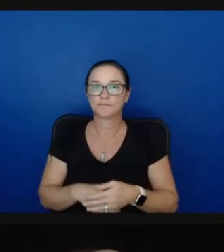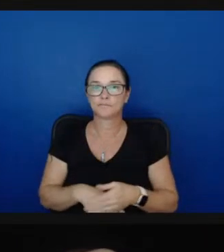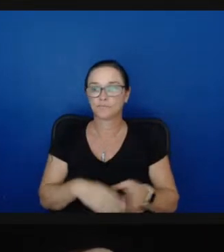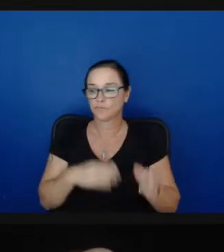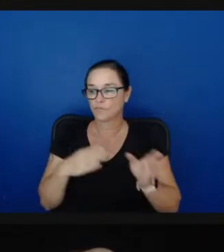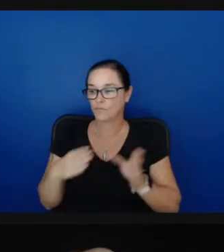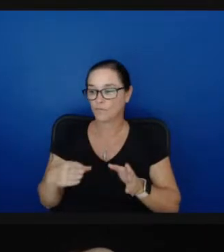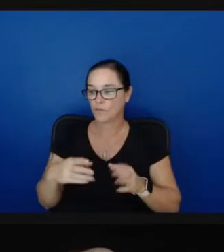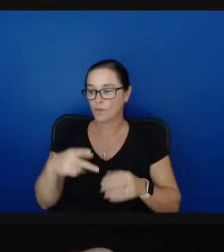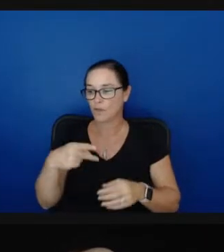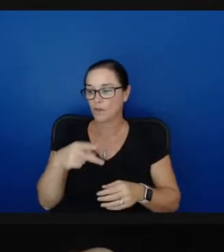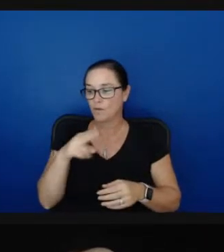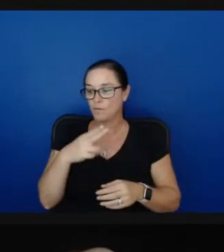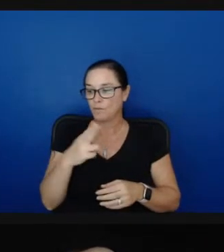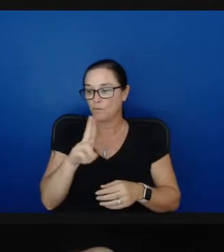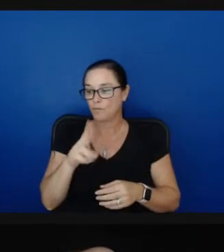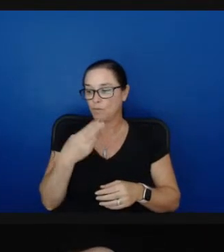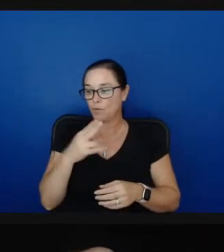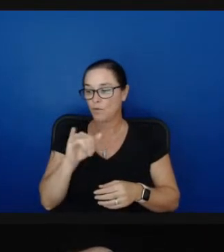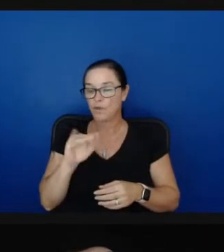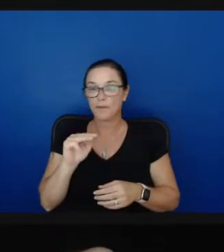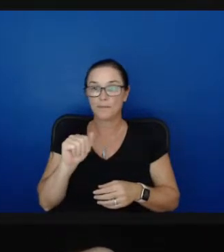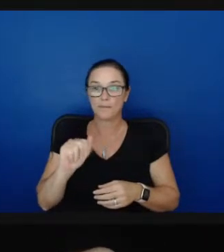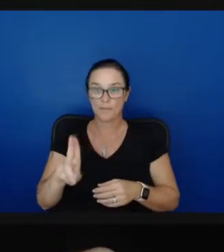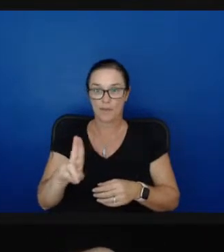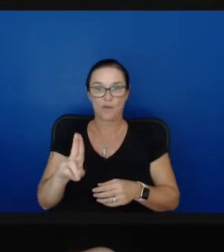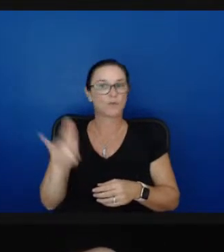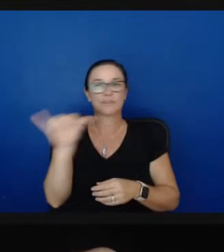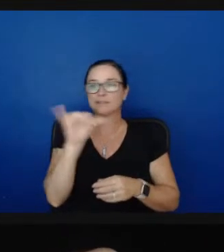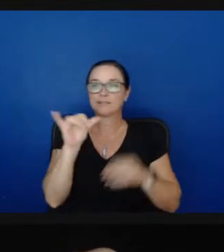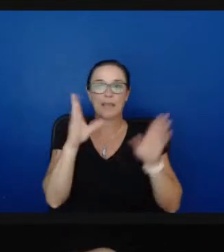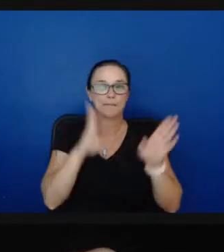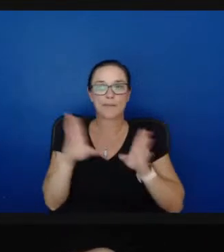Puhimau, same pattern.